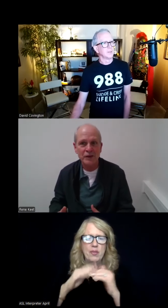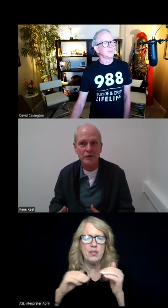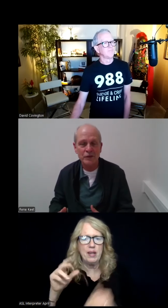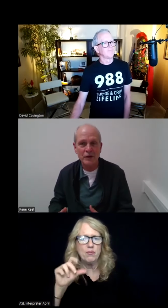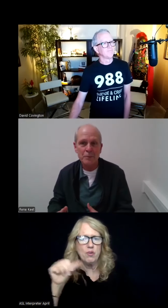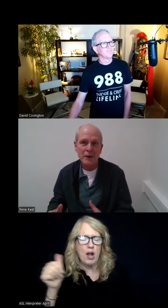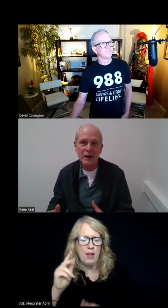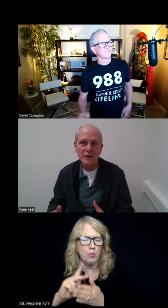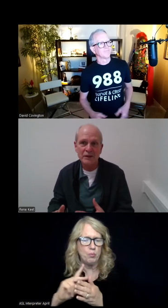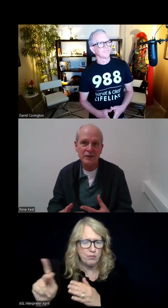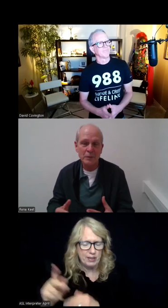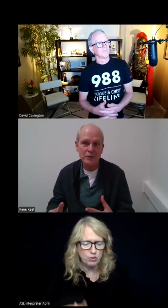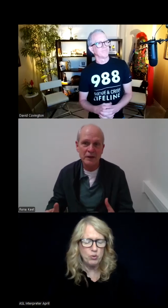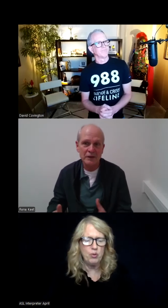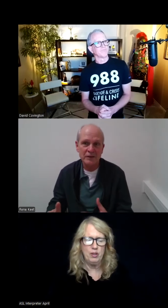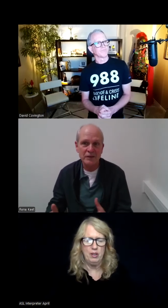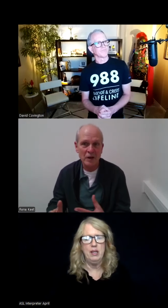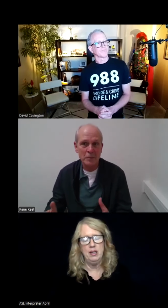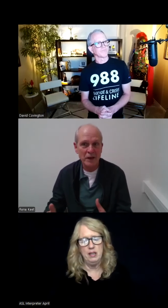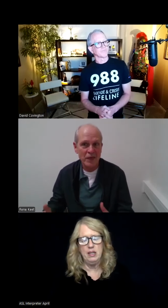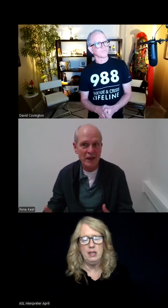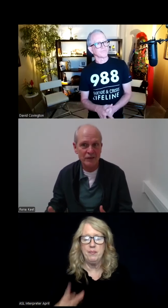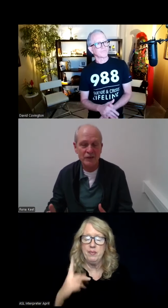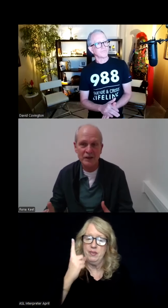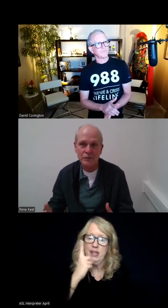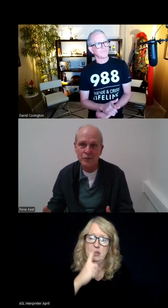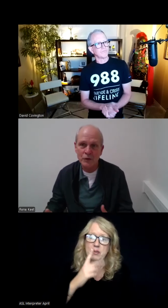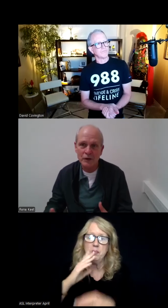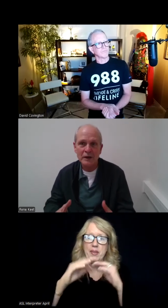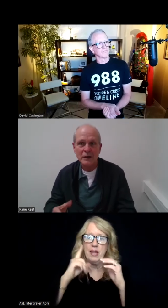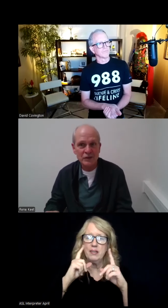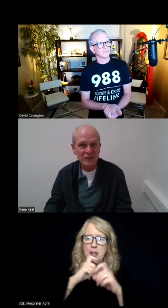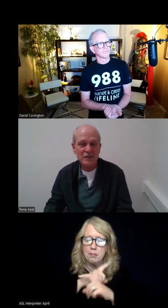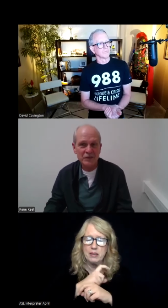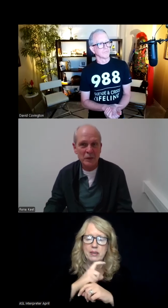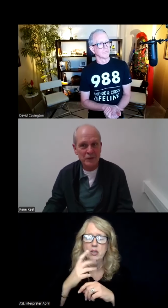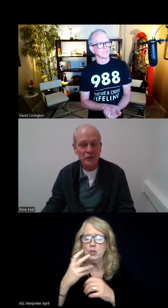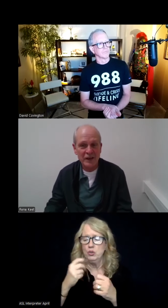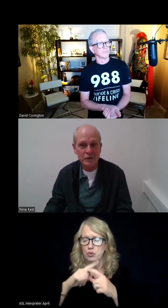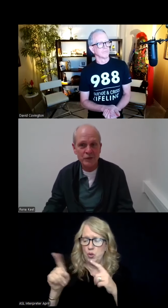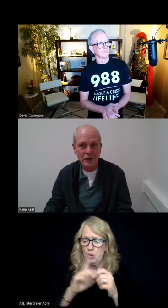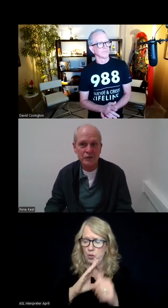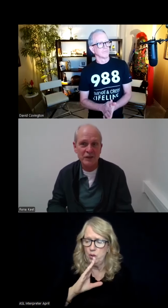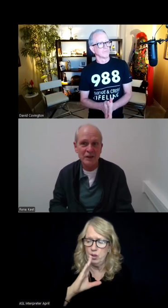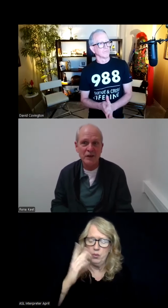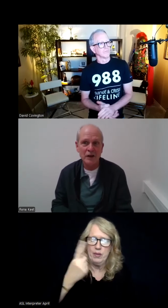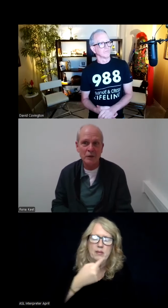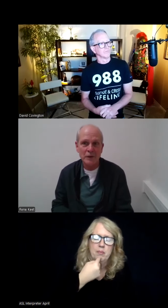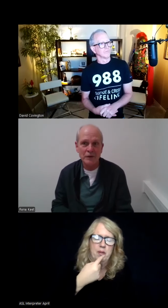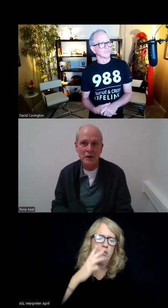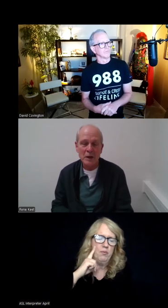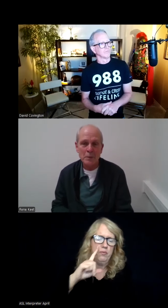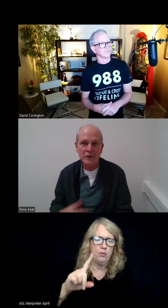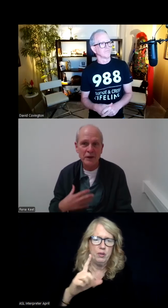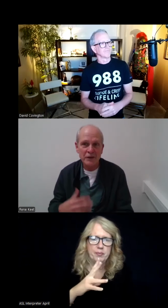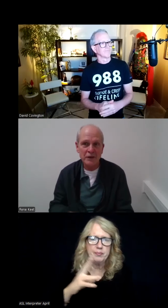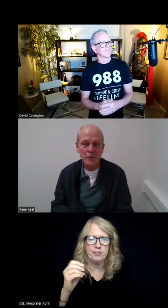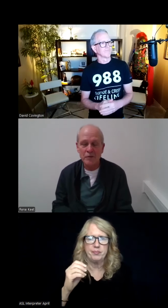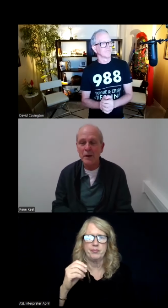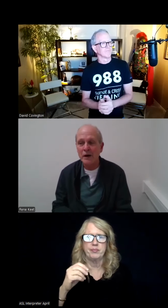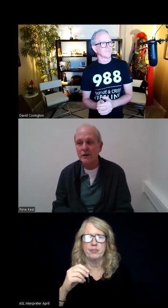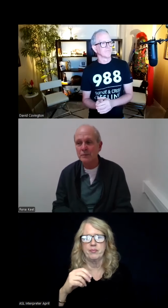other professionals, and that is something that is a complex thing. So therefore, there is even something to say for that fragility argument, but it